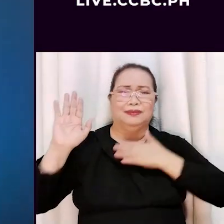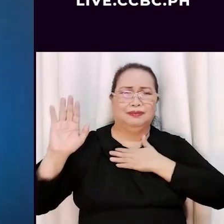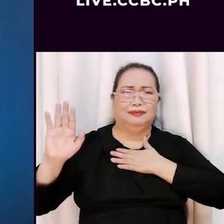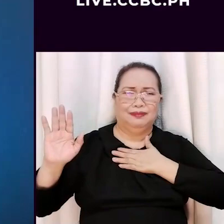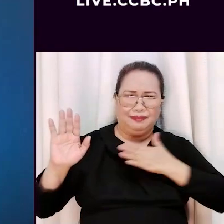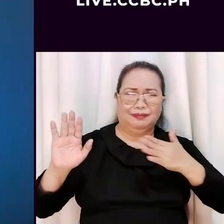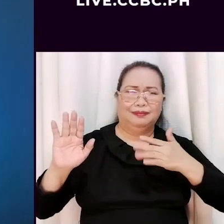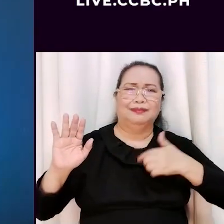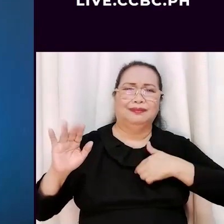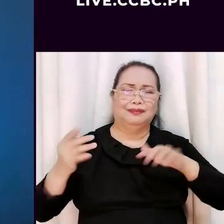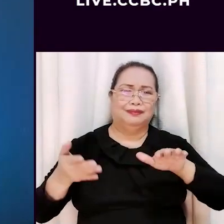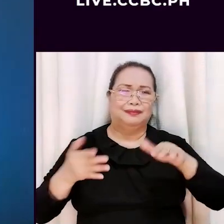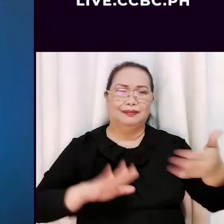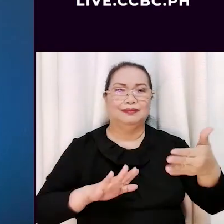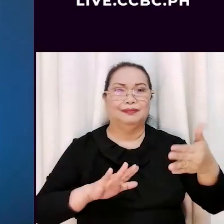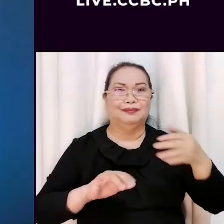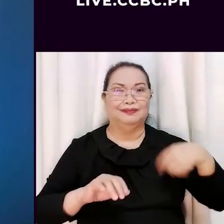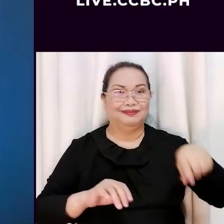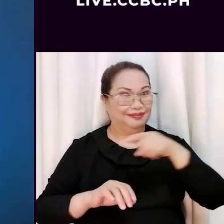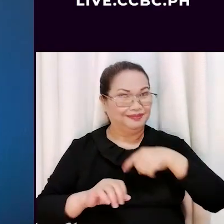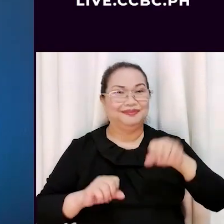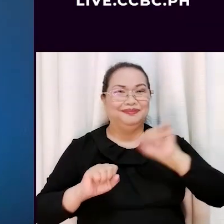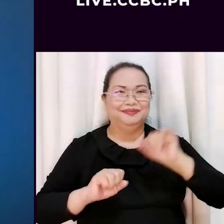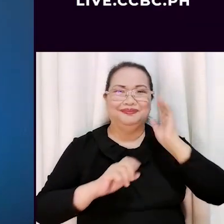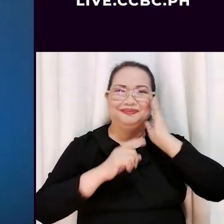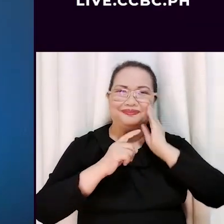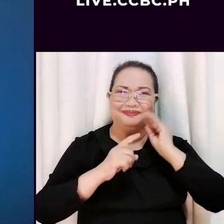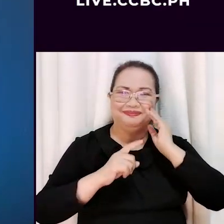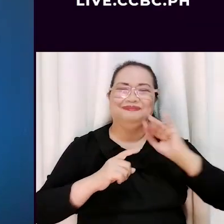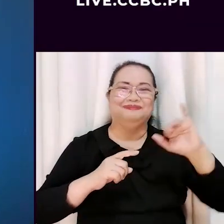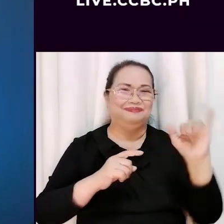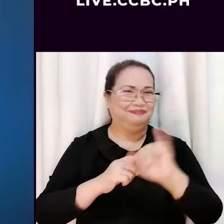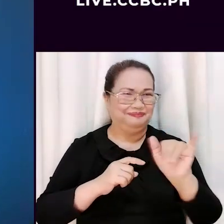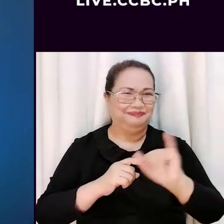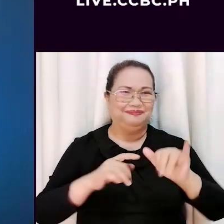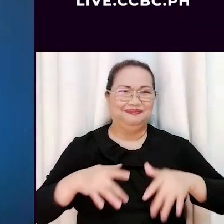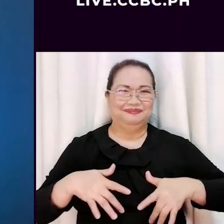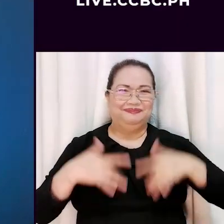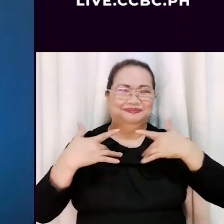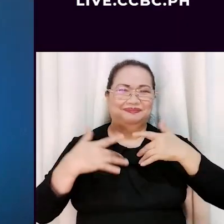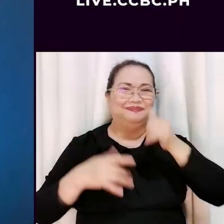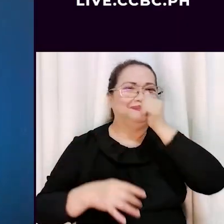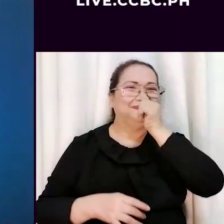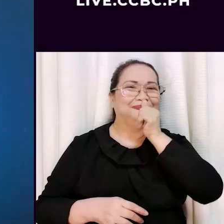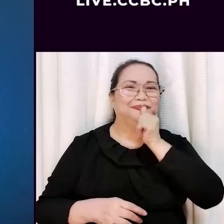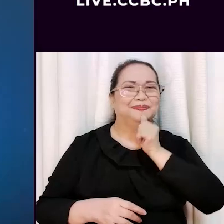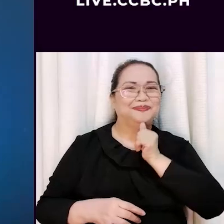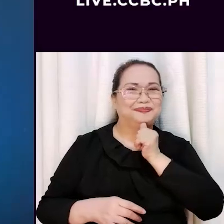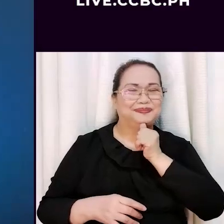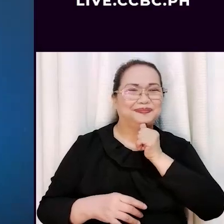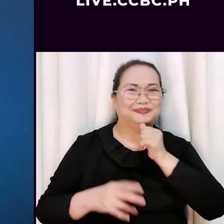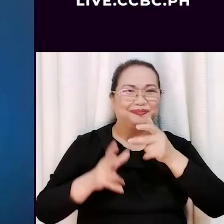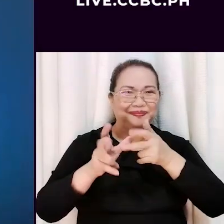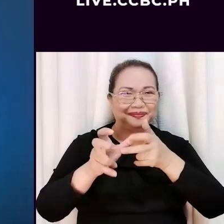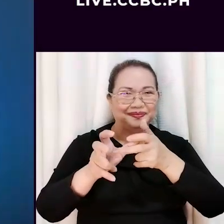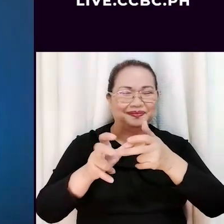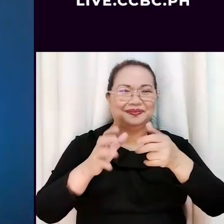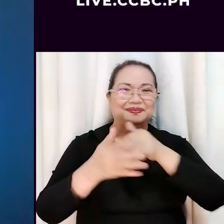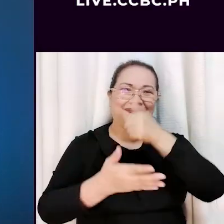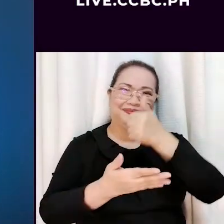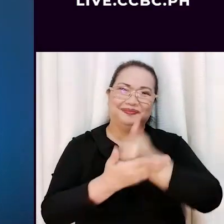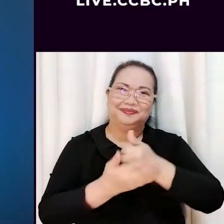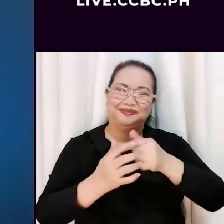then we can run the same race with endurance. the race that is set before